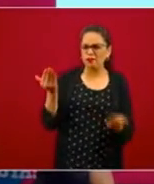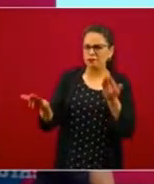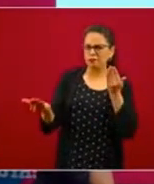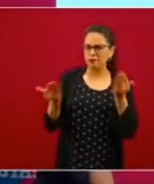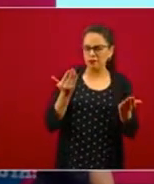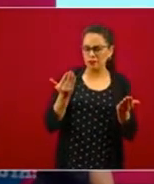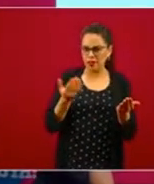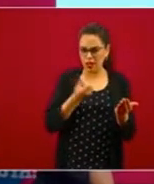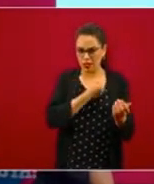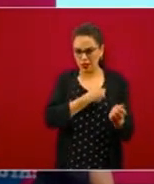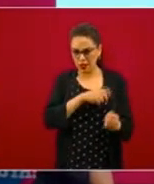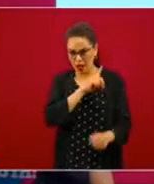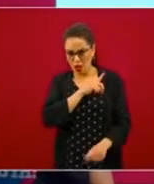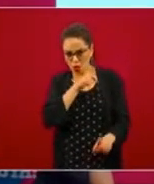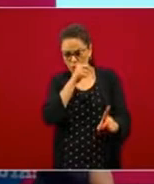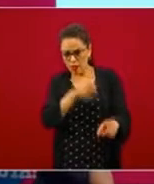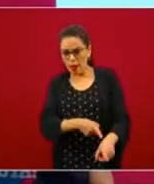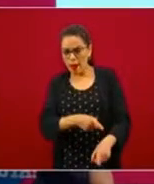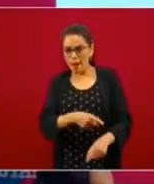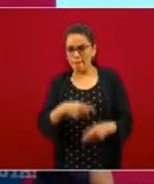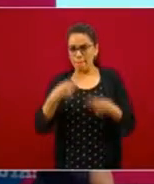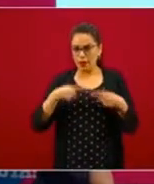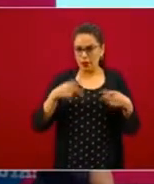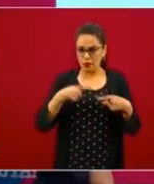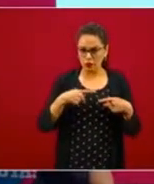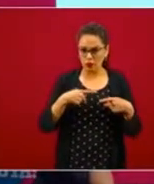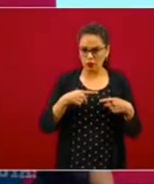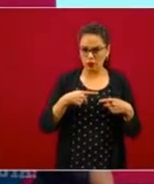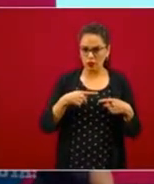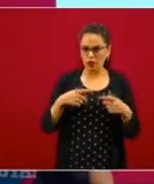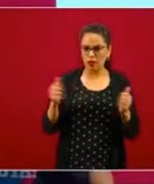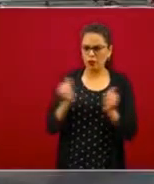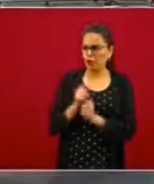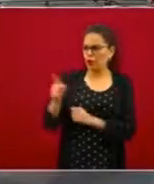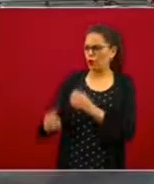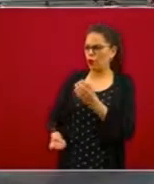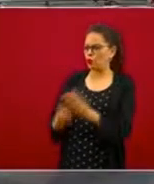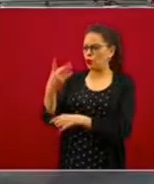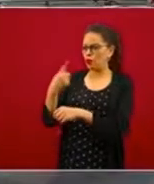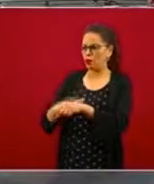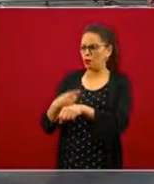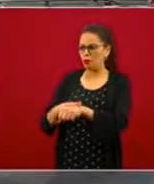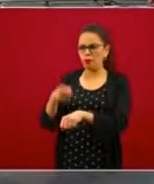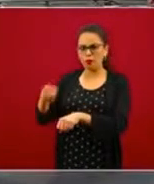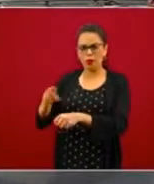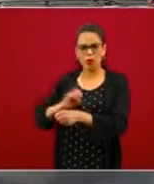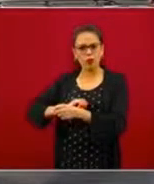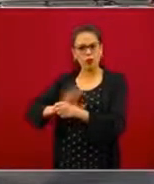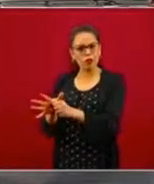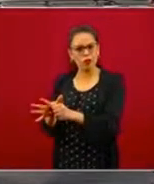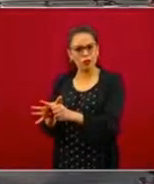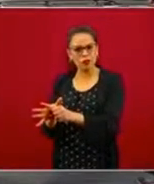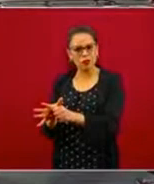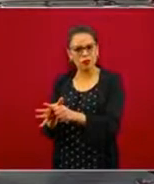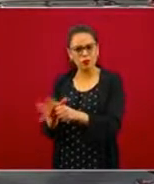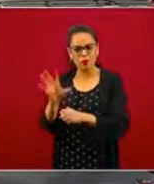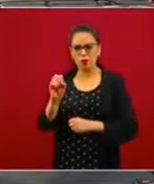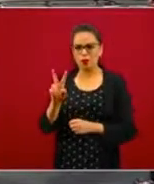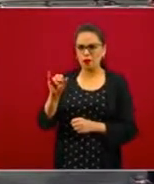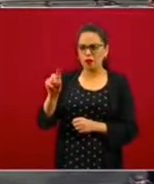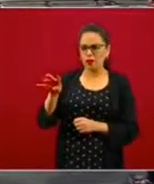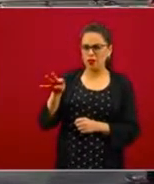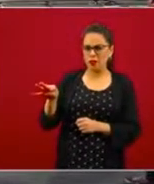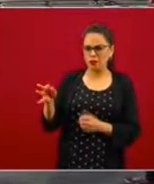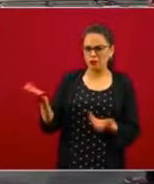between the health of people related to a new el coronavirus, la COVID-19, disease such as